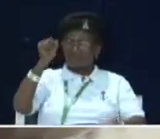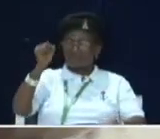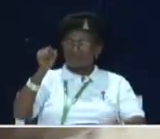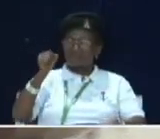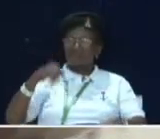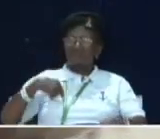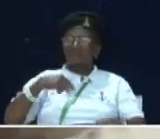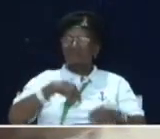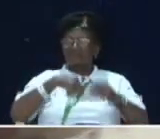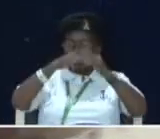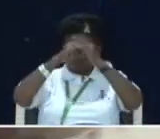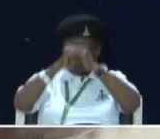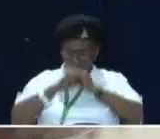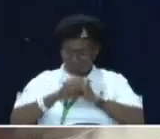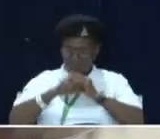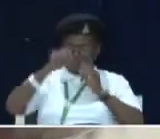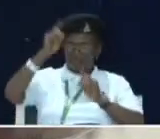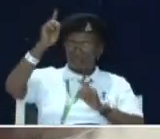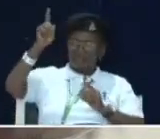we worship you.